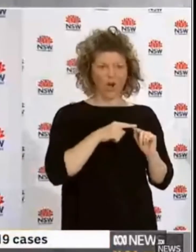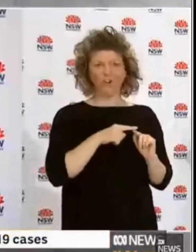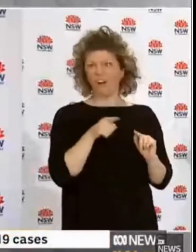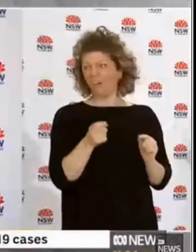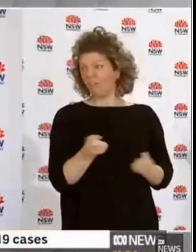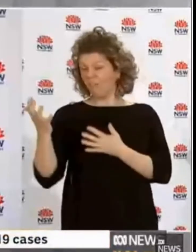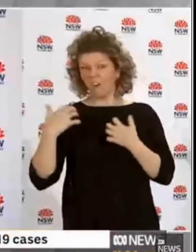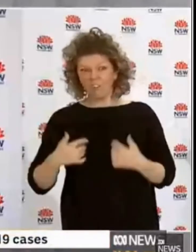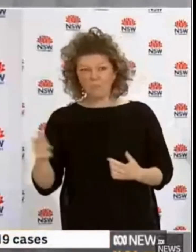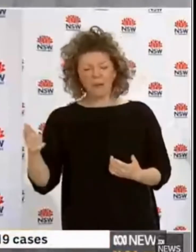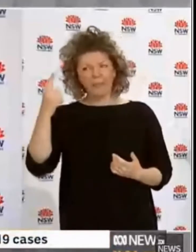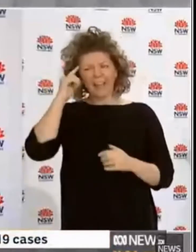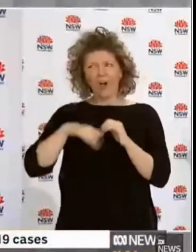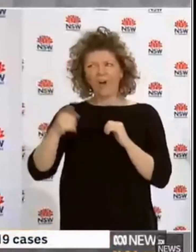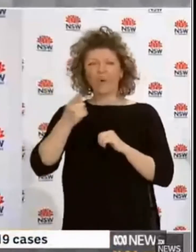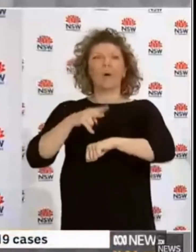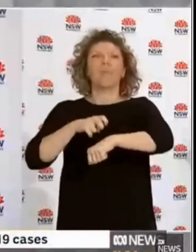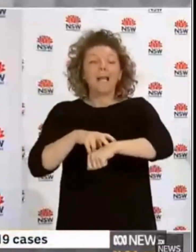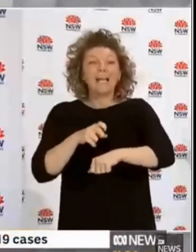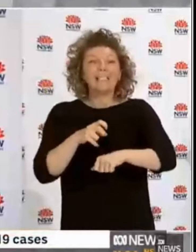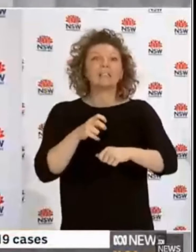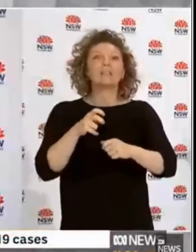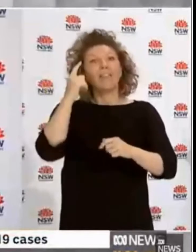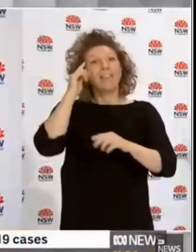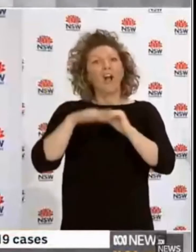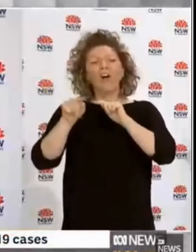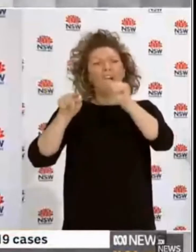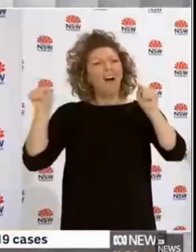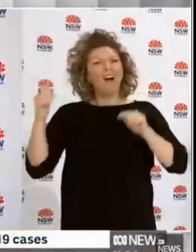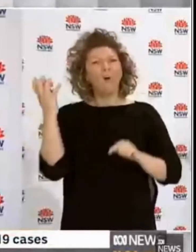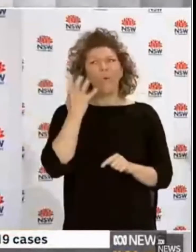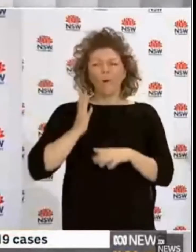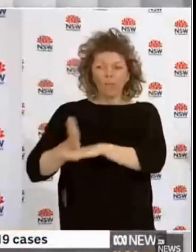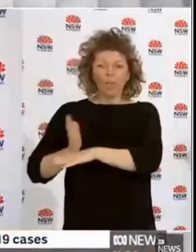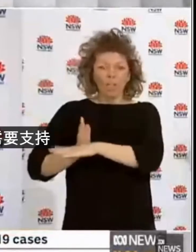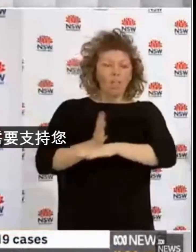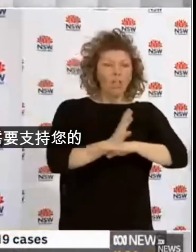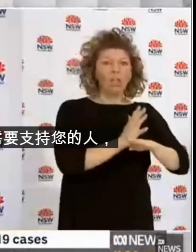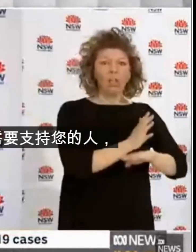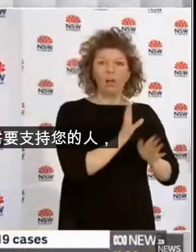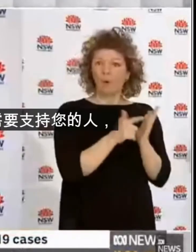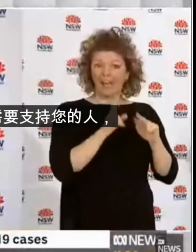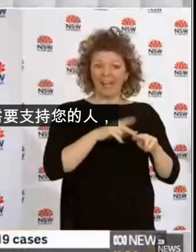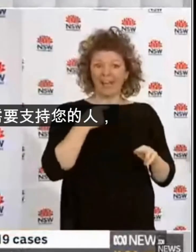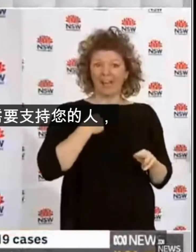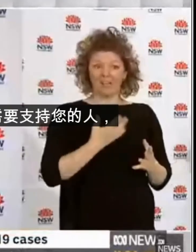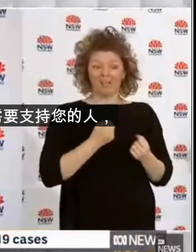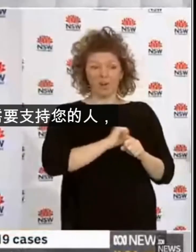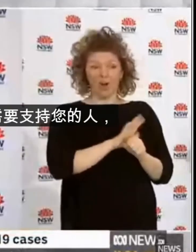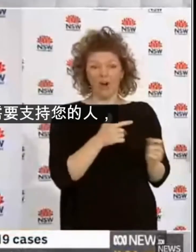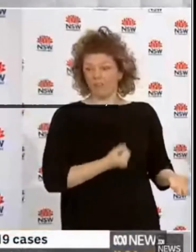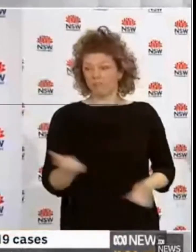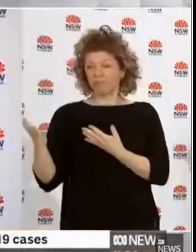our police, it impacts on all the police who are, all the people who are necessary to support you when things aren't going as well as we would